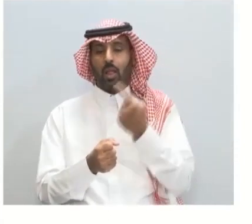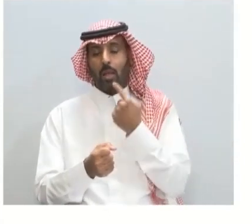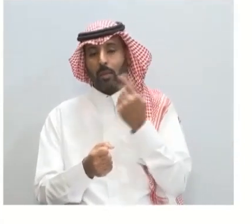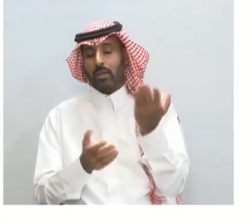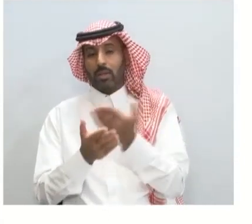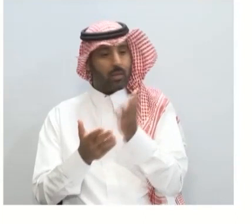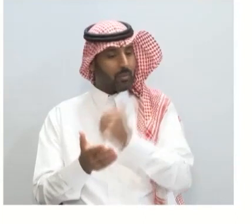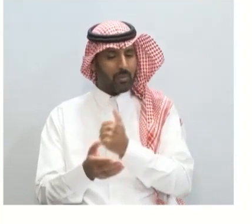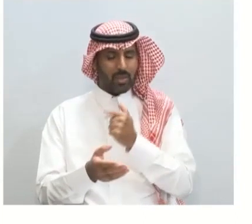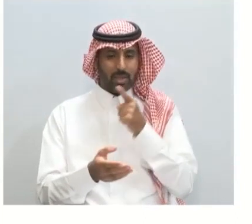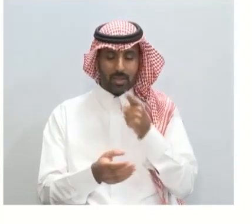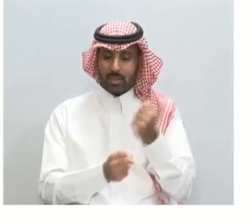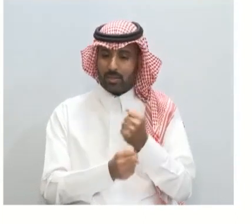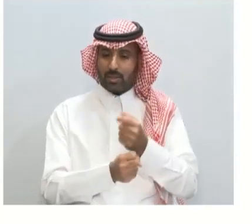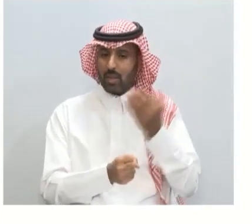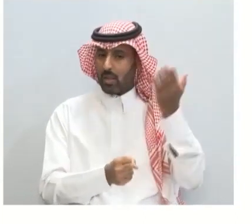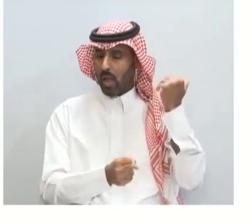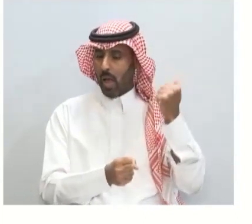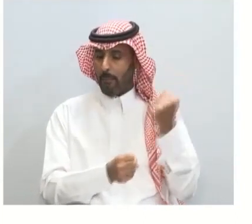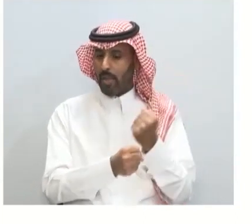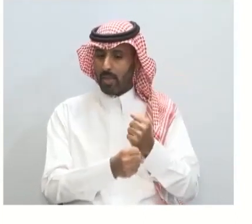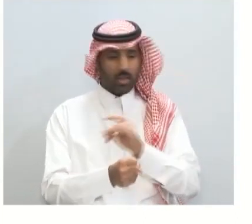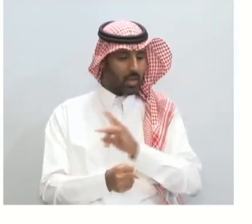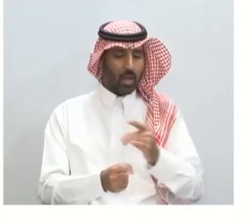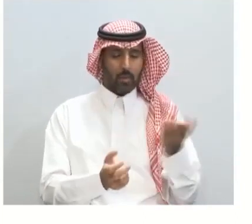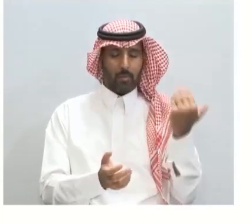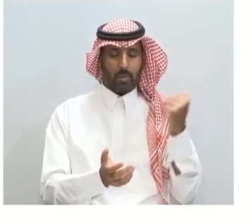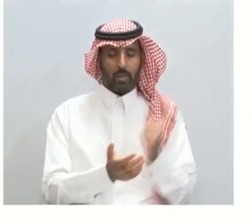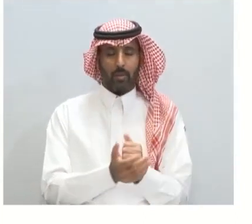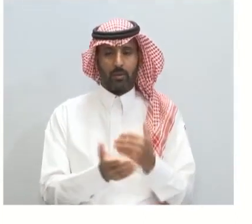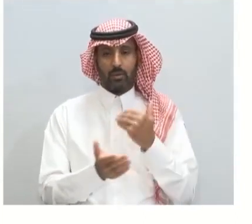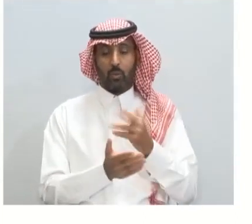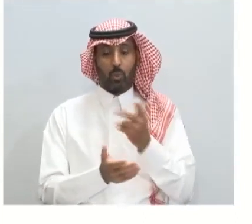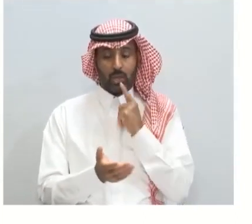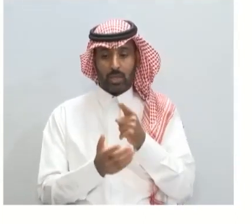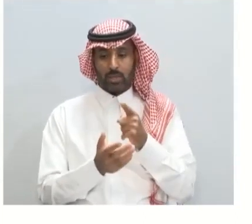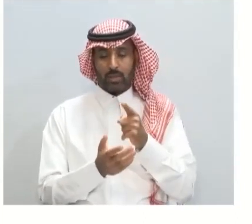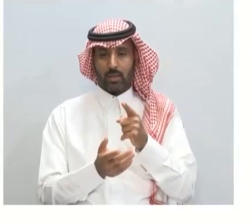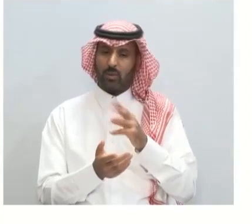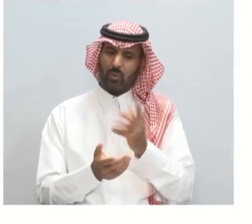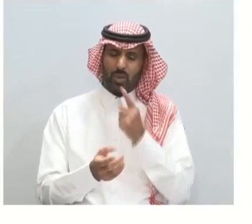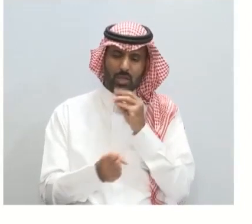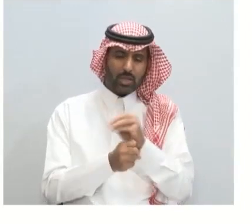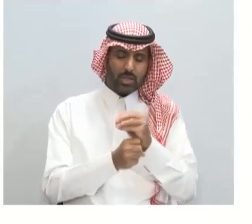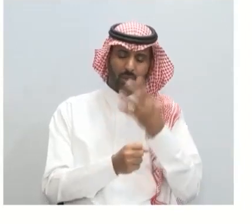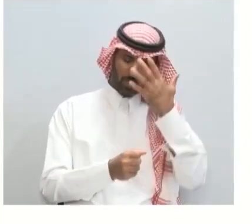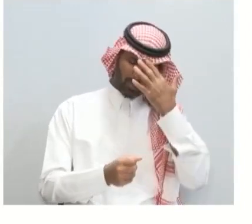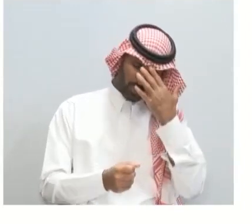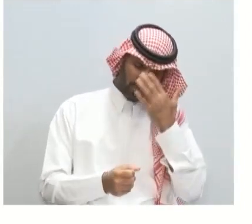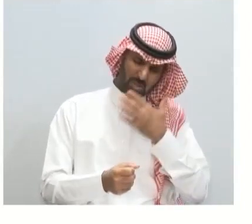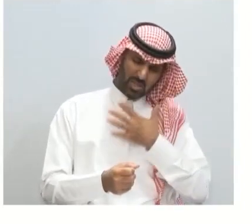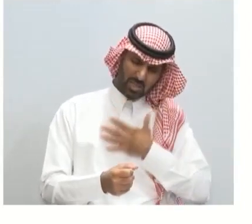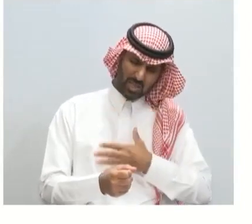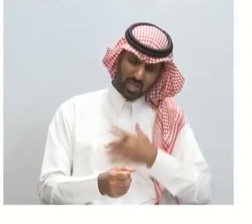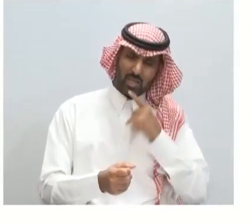things that did not happen in the past things that did not happen we use it often to express regret and